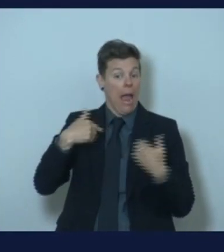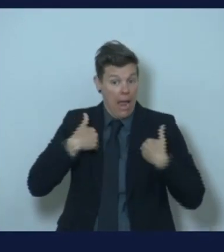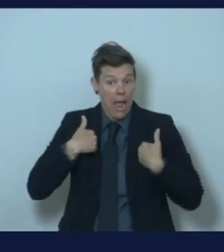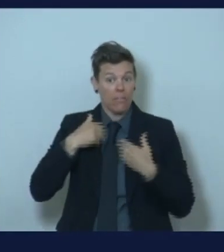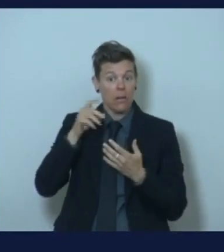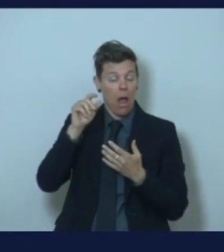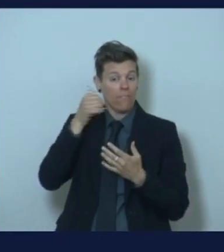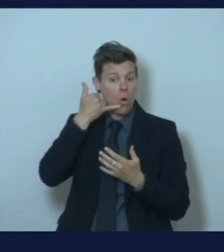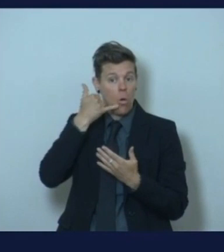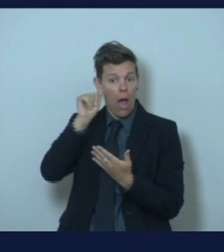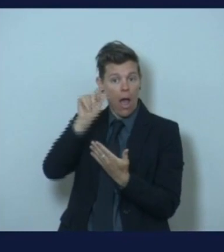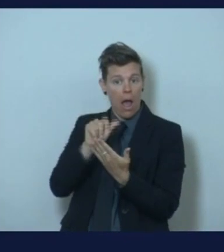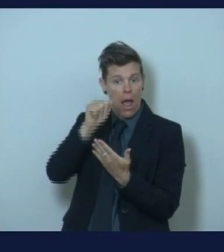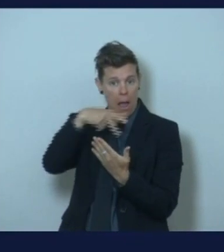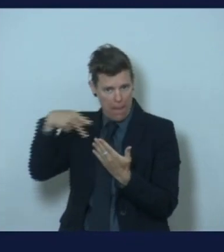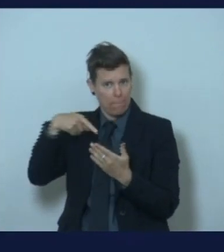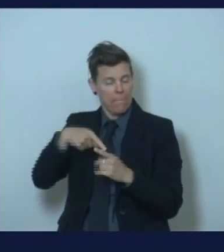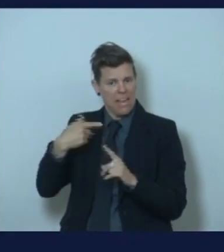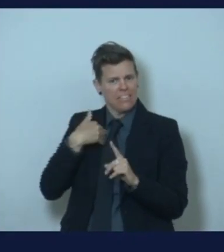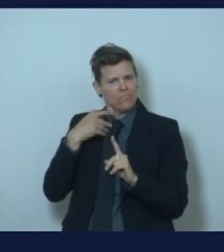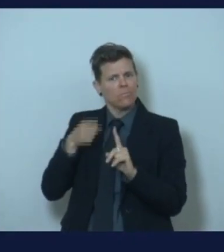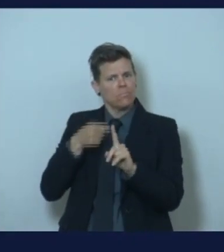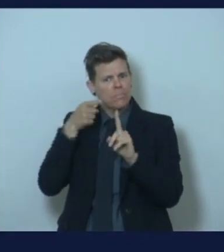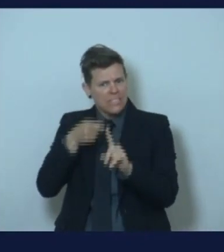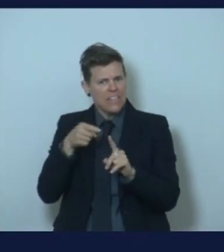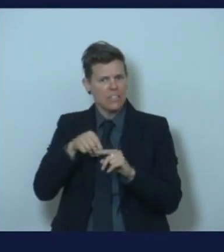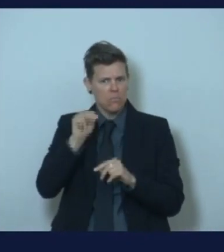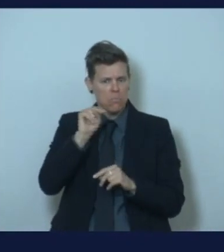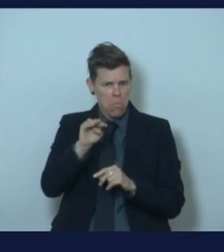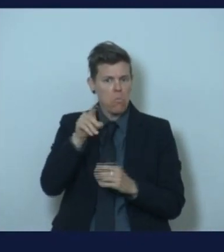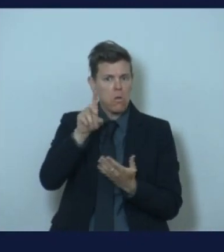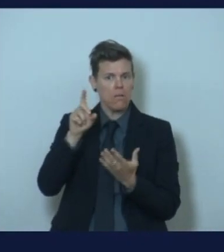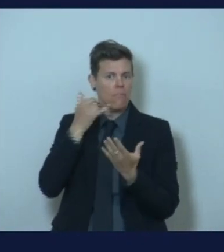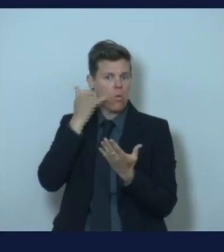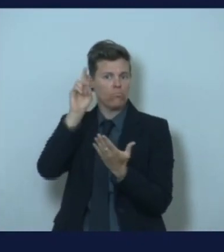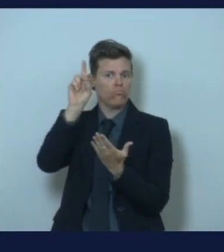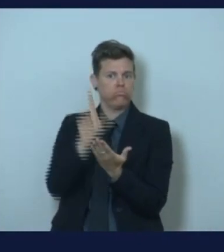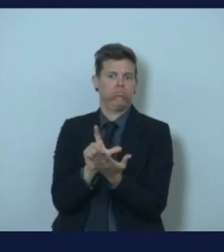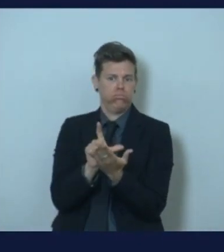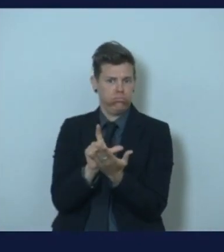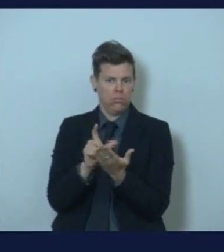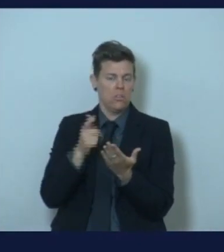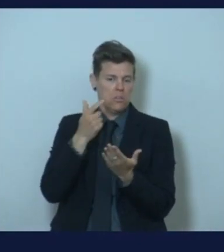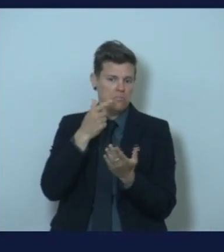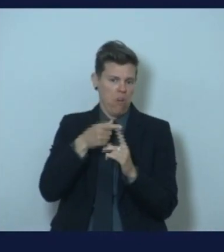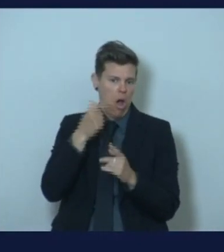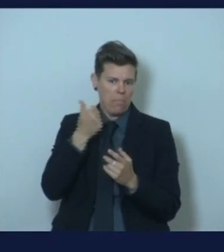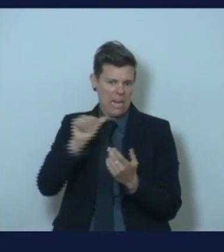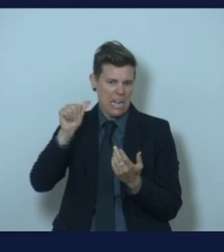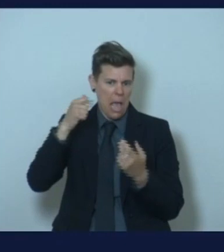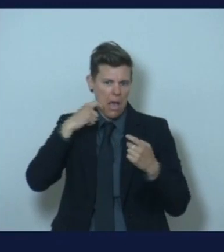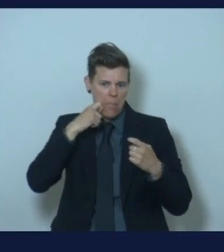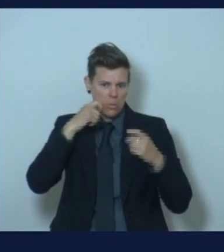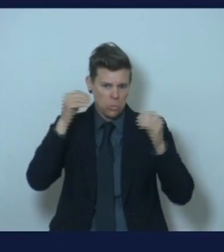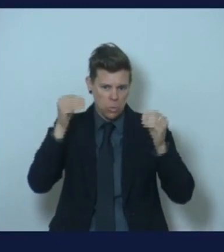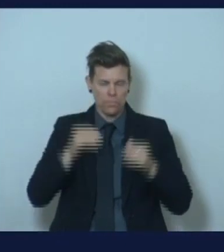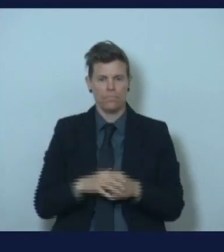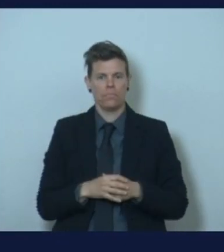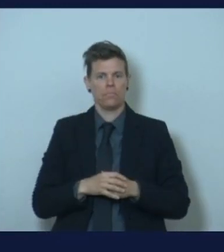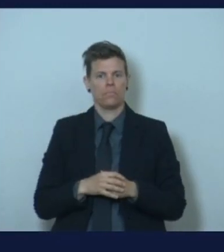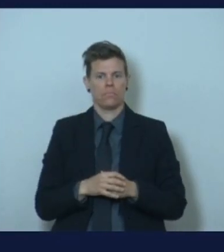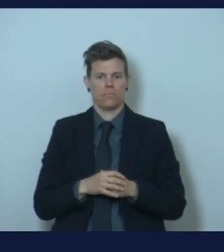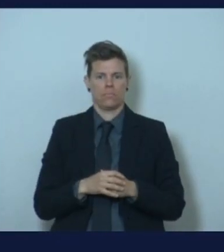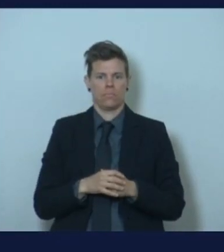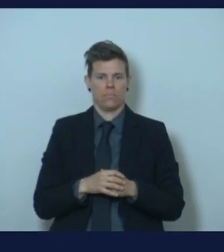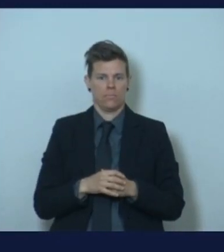It's downloadable through the App Store and Google Play, and it directly connects to or texts a counselor or